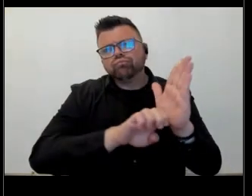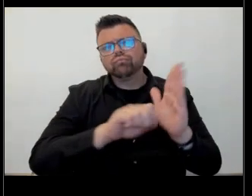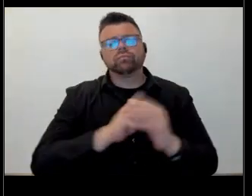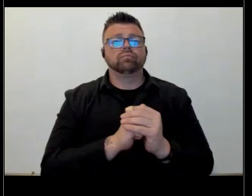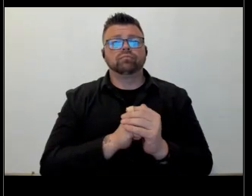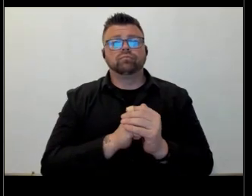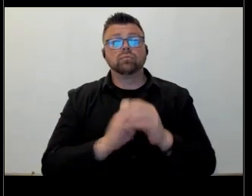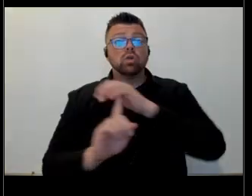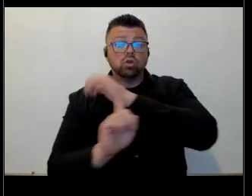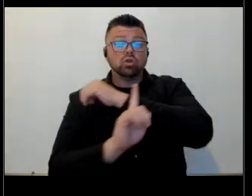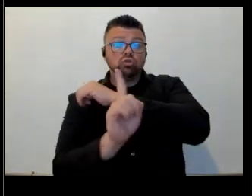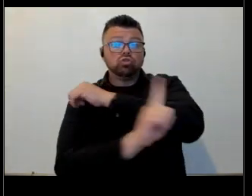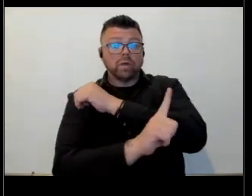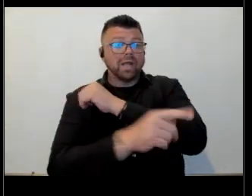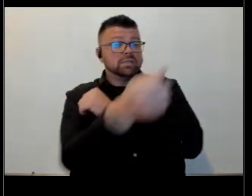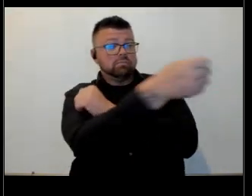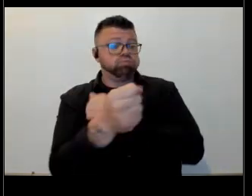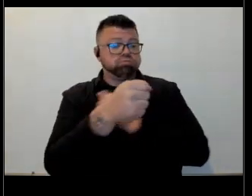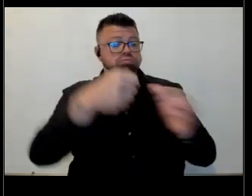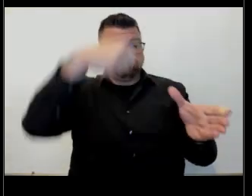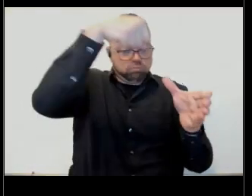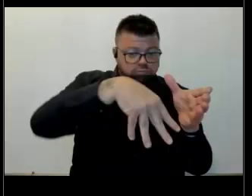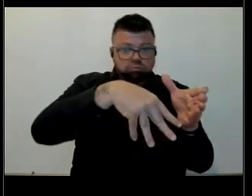trash chute rooms,